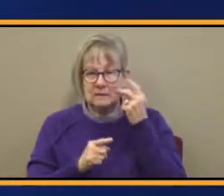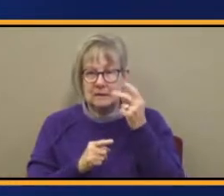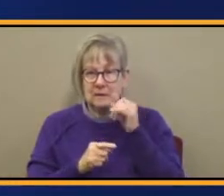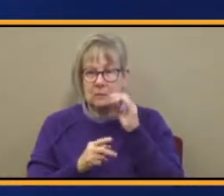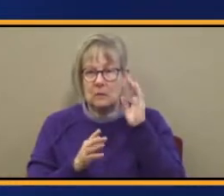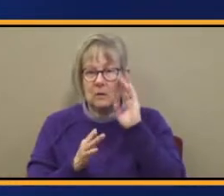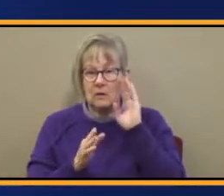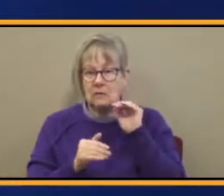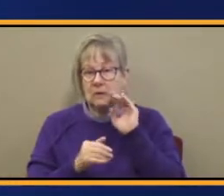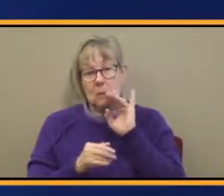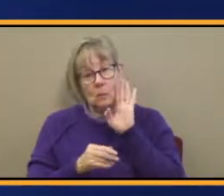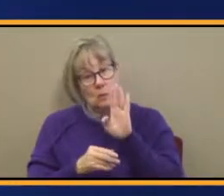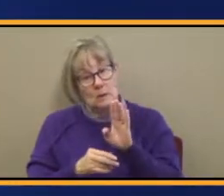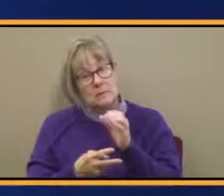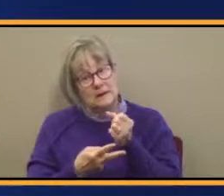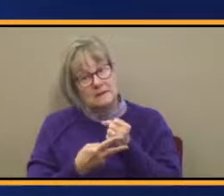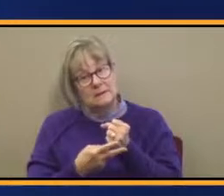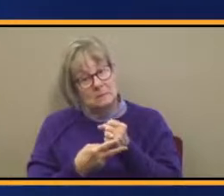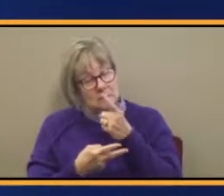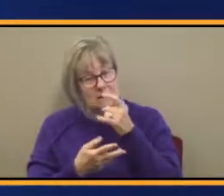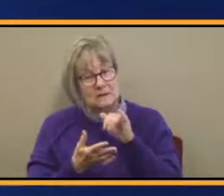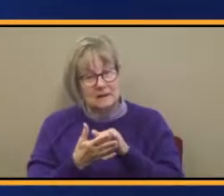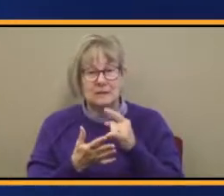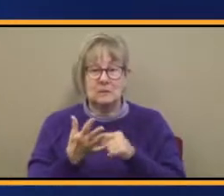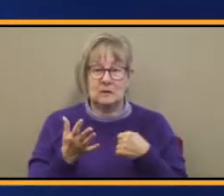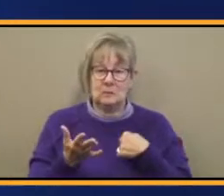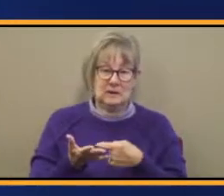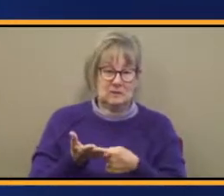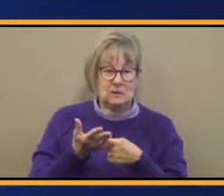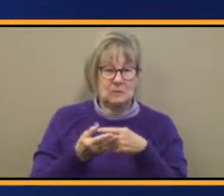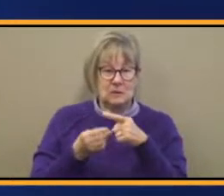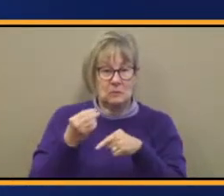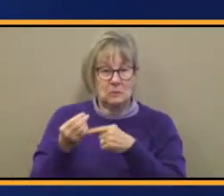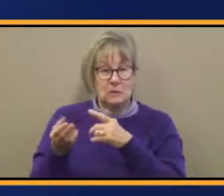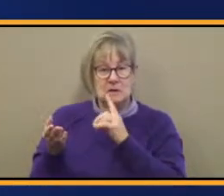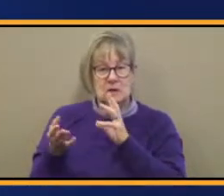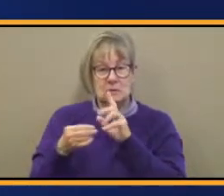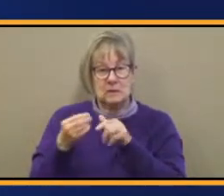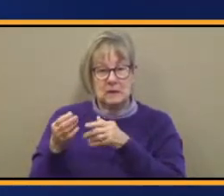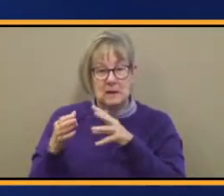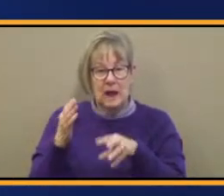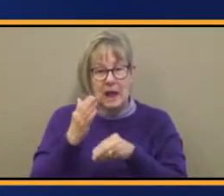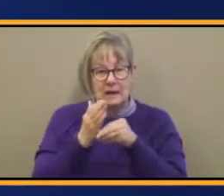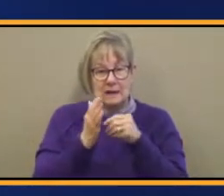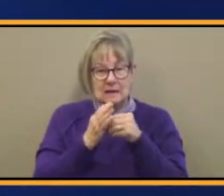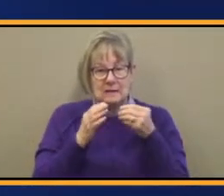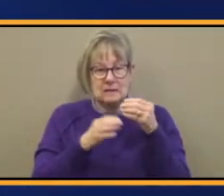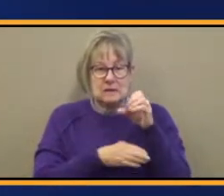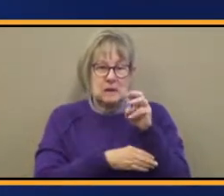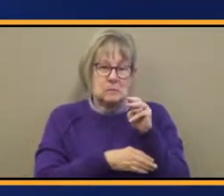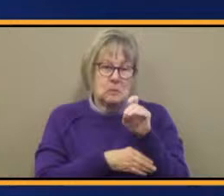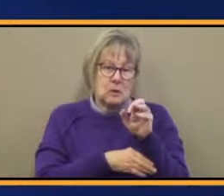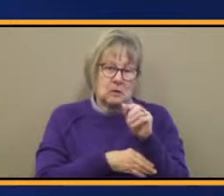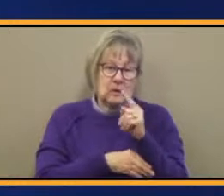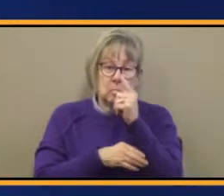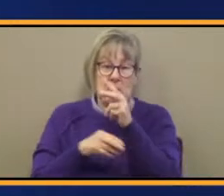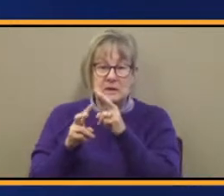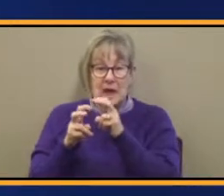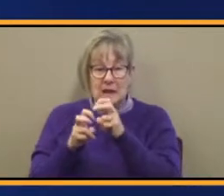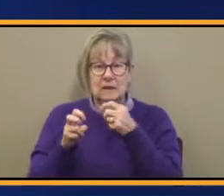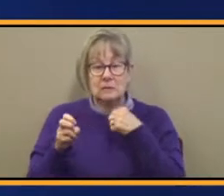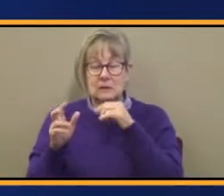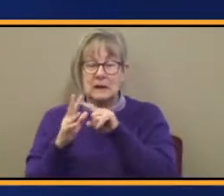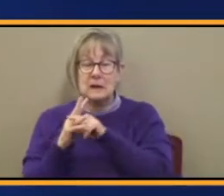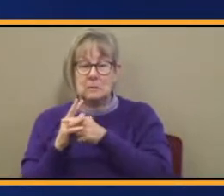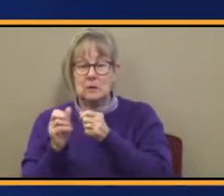a savings, because that's what we talked about mm-hmm. when we talked about bringing this into the market. Yeah, one of the analytics that we implemented as part of the